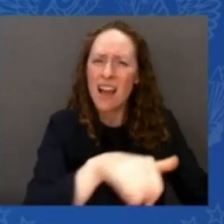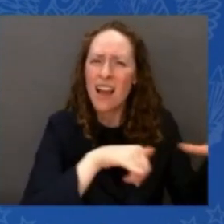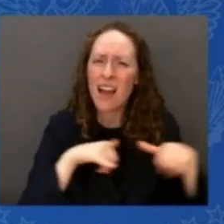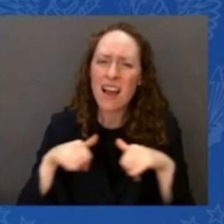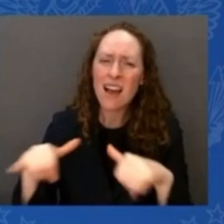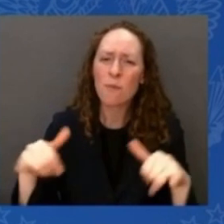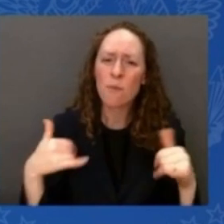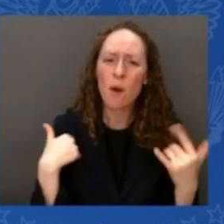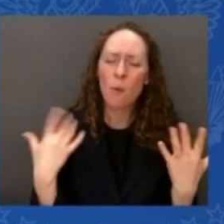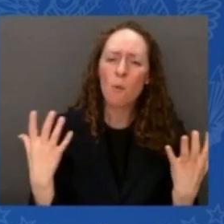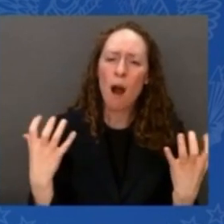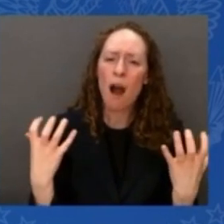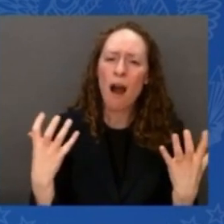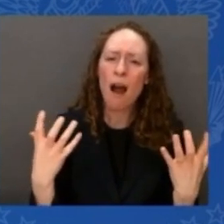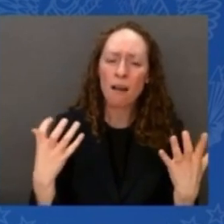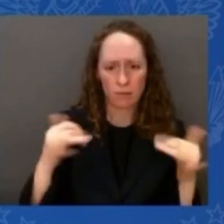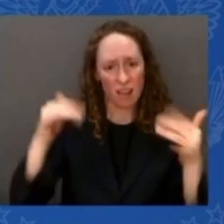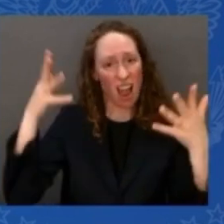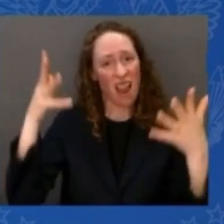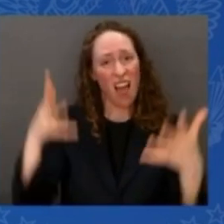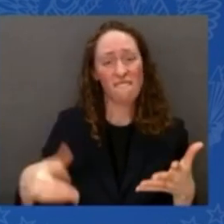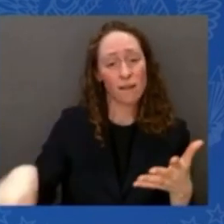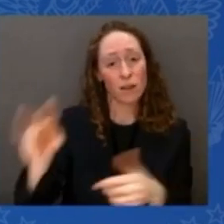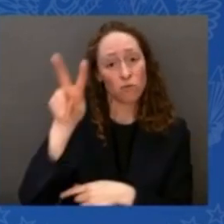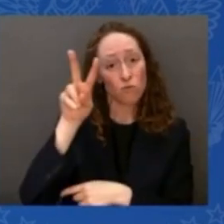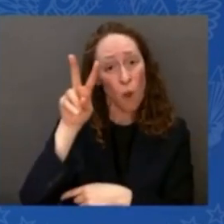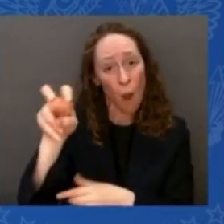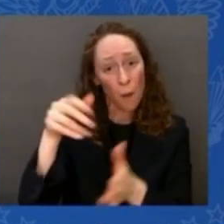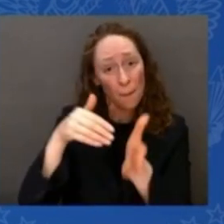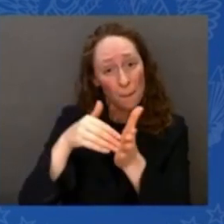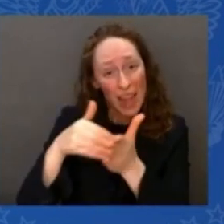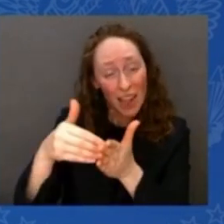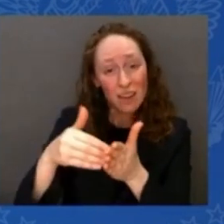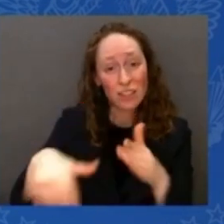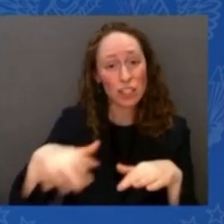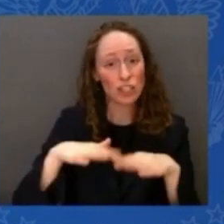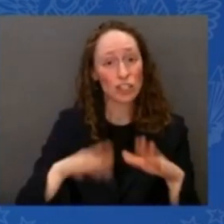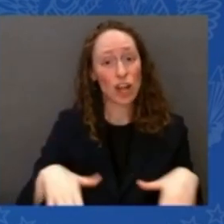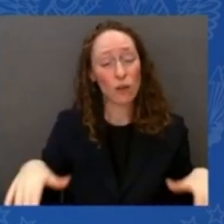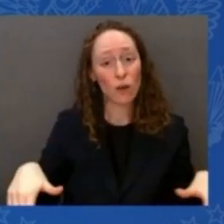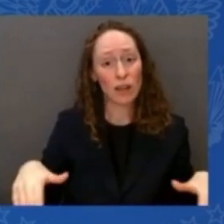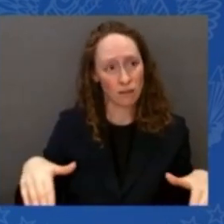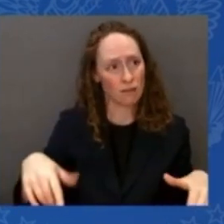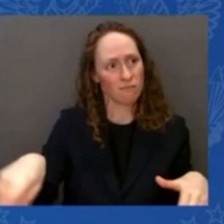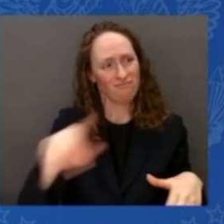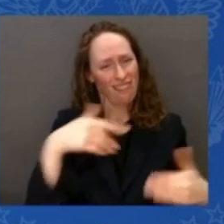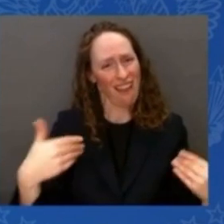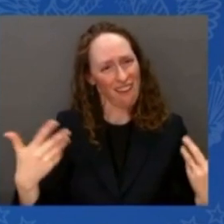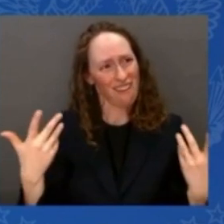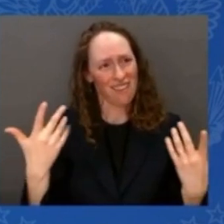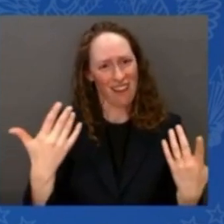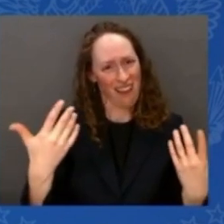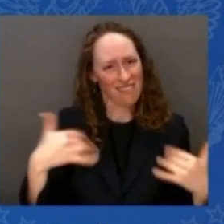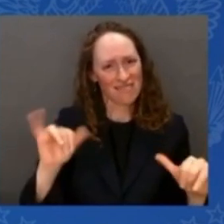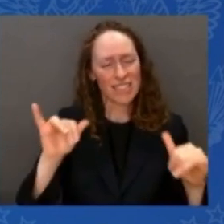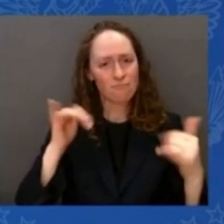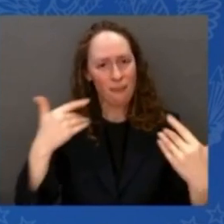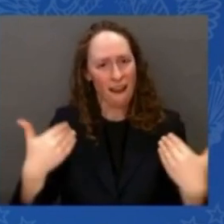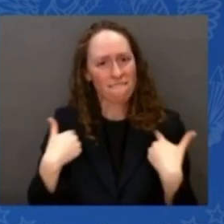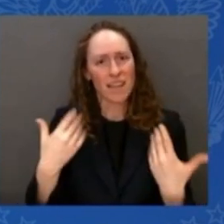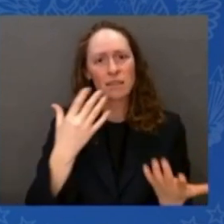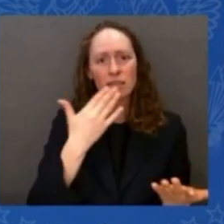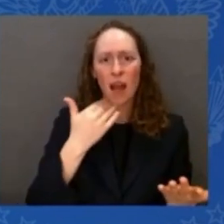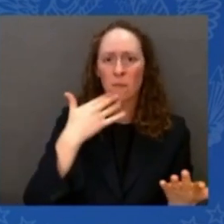But guess what? Type 1 diabetes, it saves their lives. But here's the deal. Some